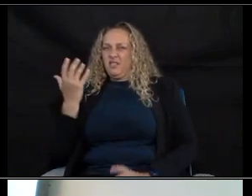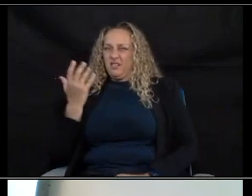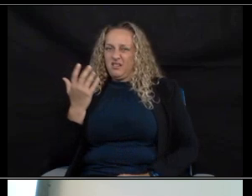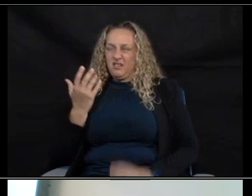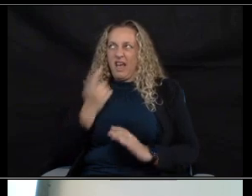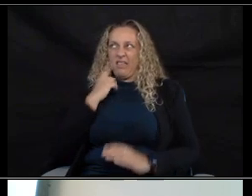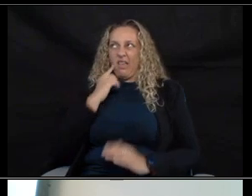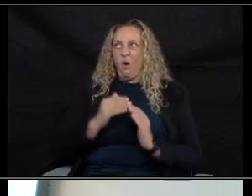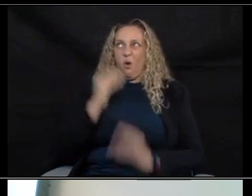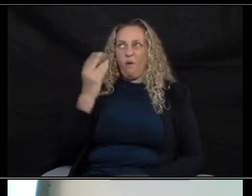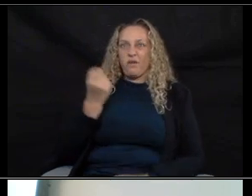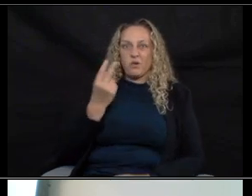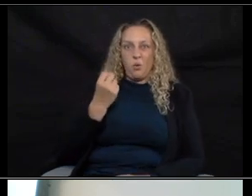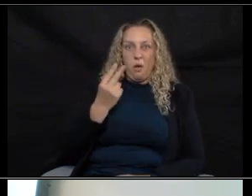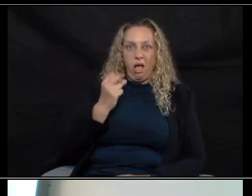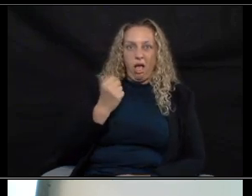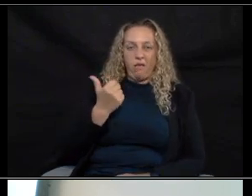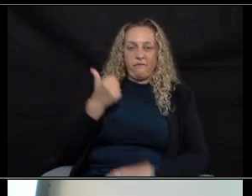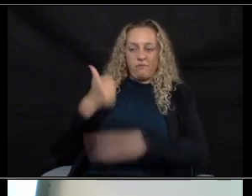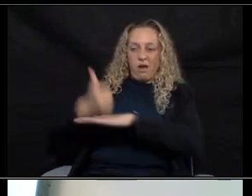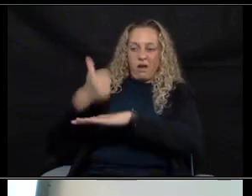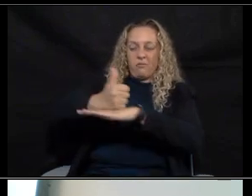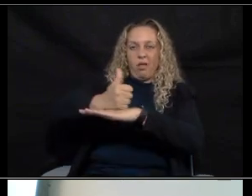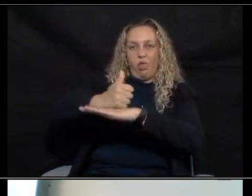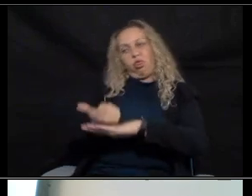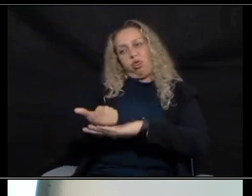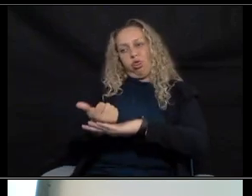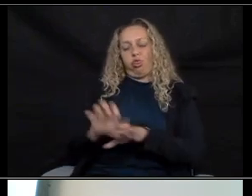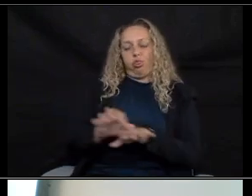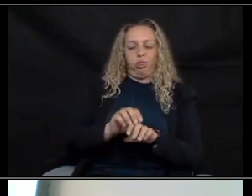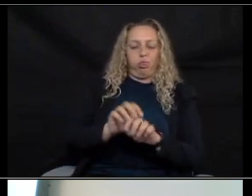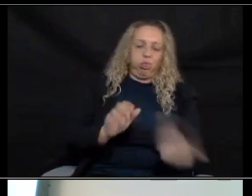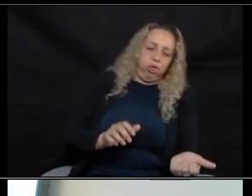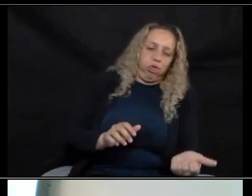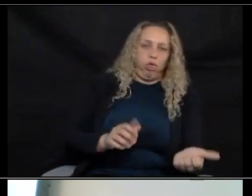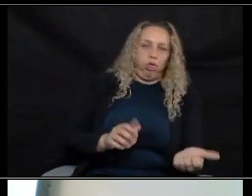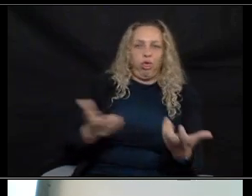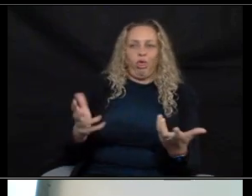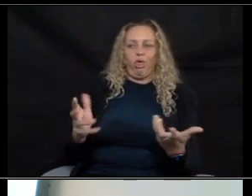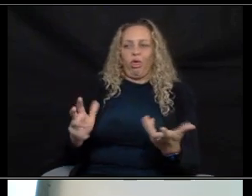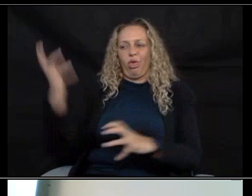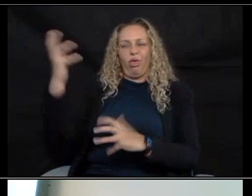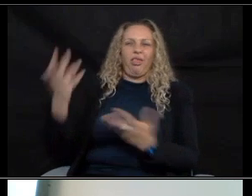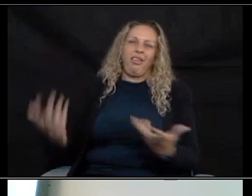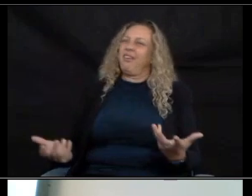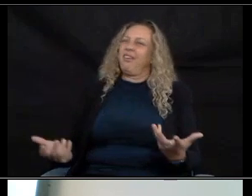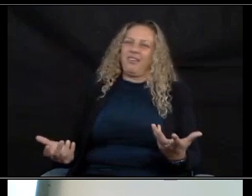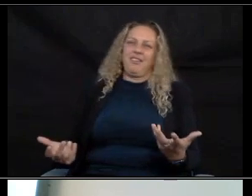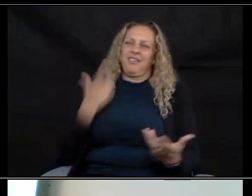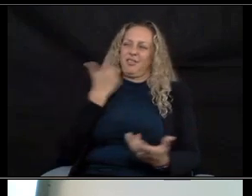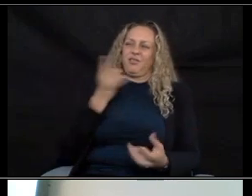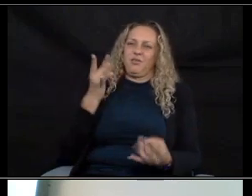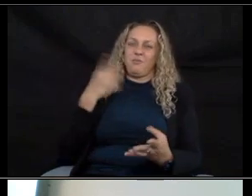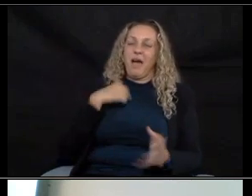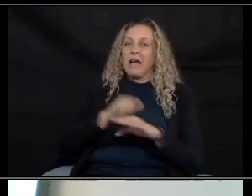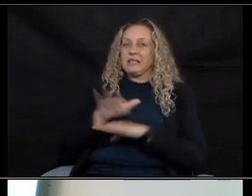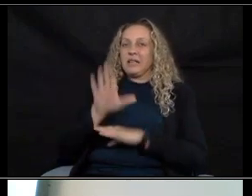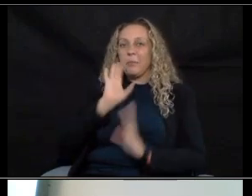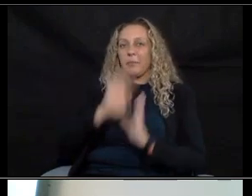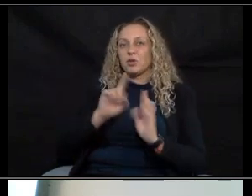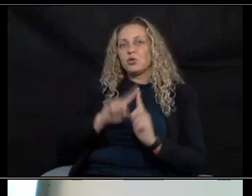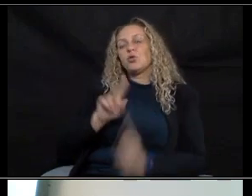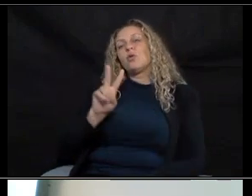dozen monuments knocked down on the ground askance. I've sent pictures to